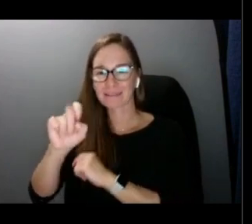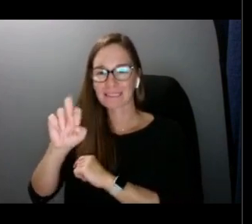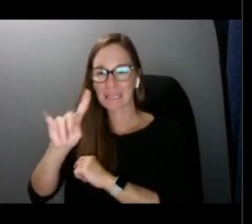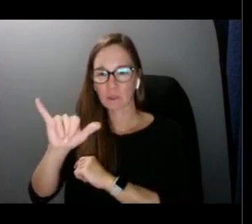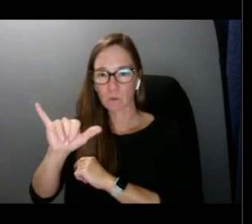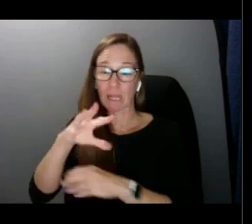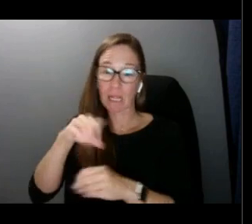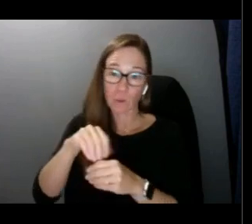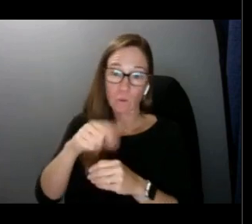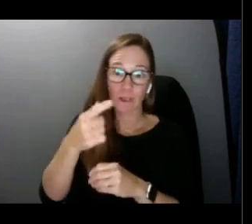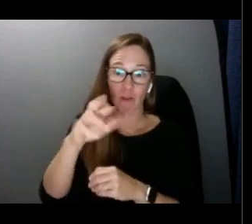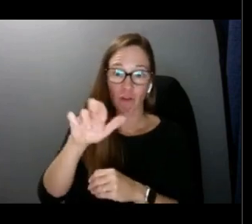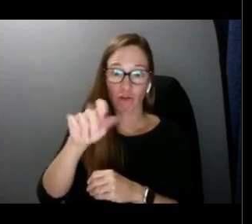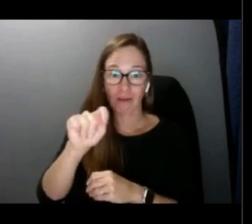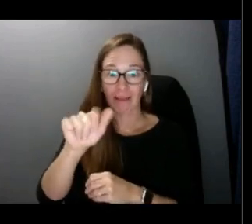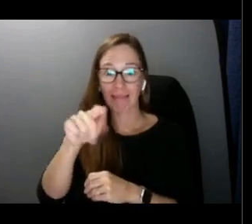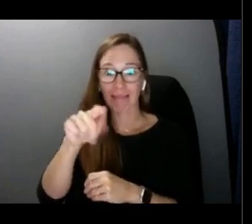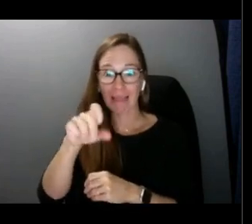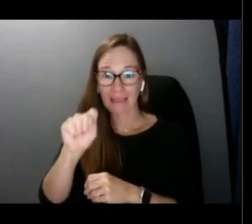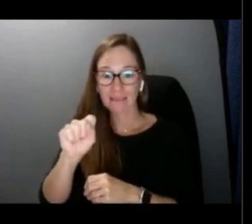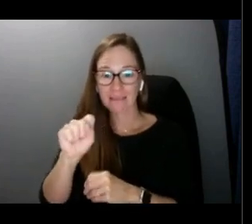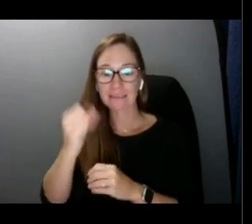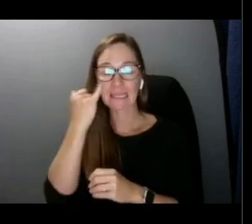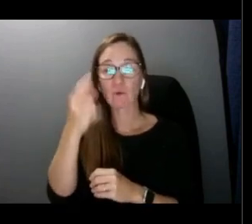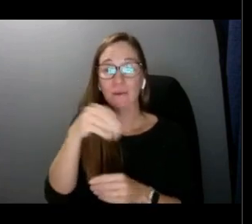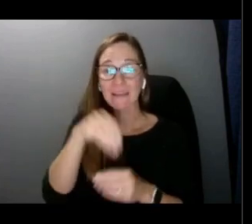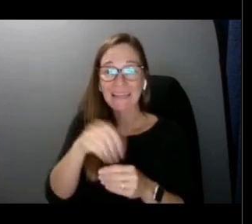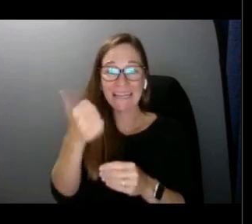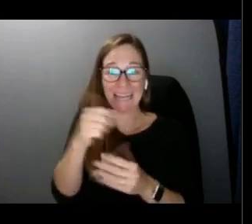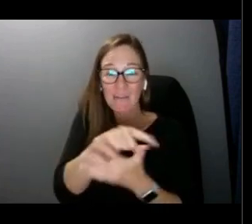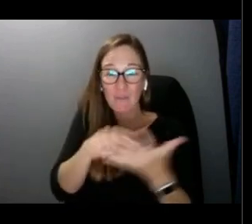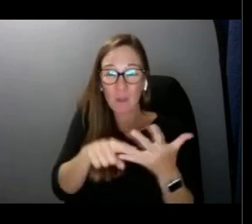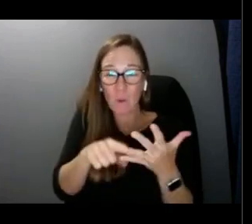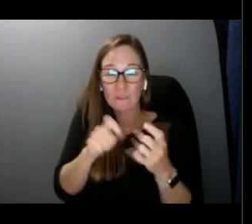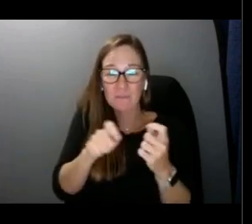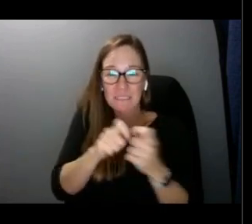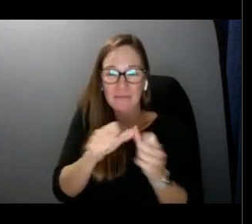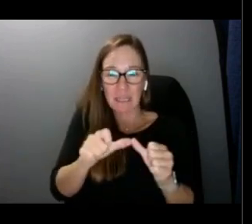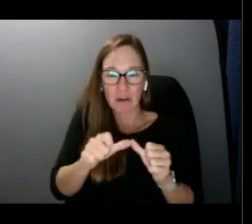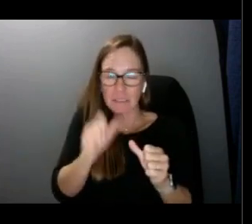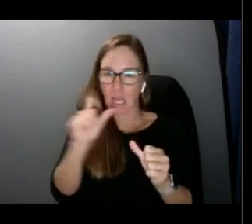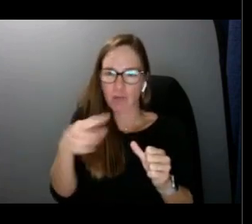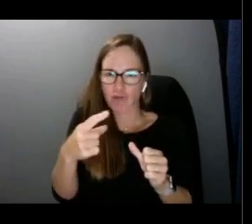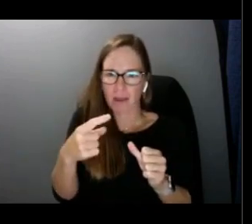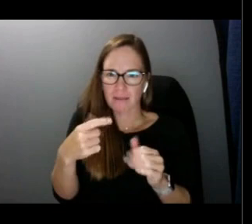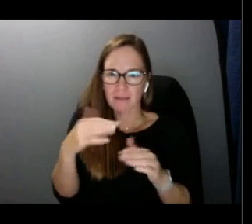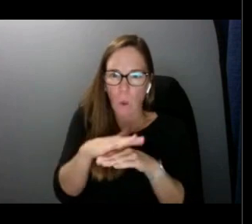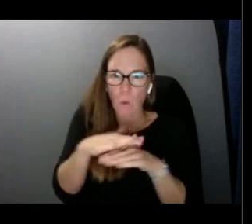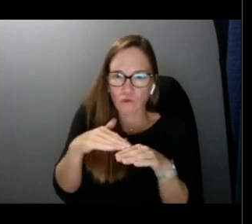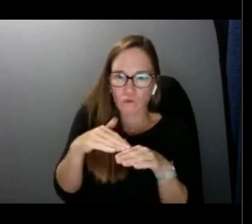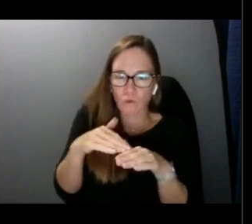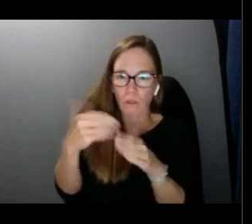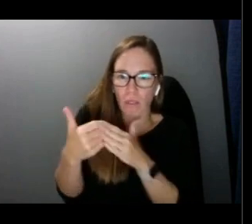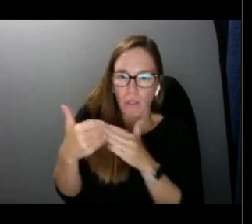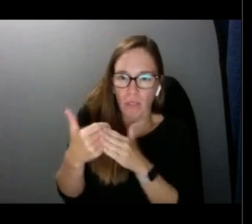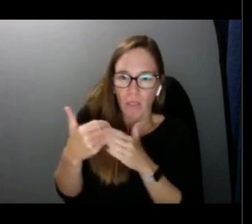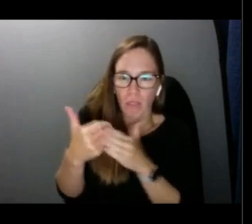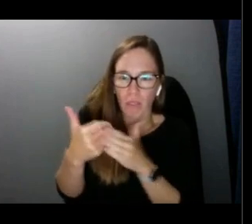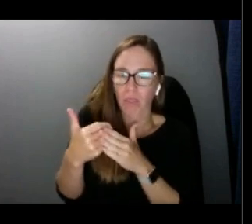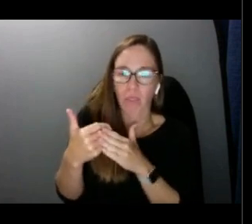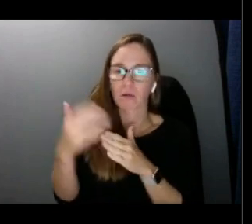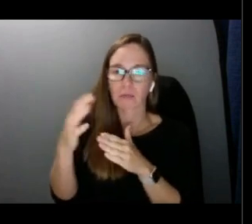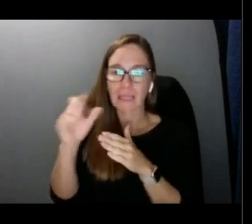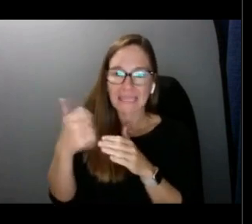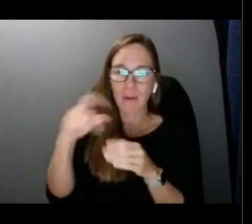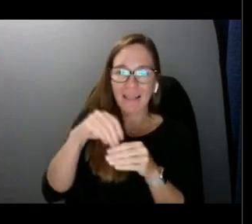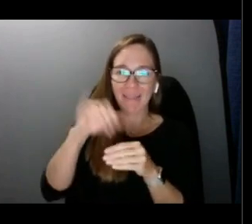including the Great Lakes. If you are in any of those geographies, not just a coastal zone area,